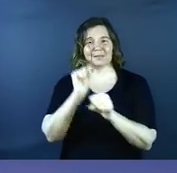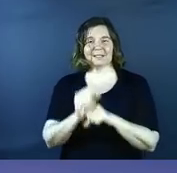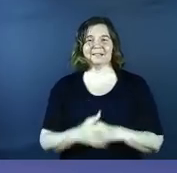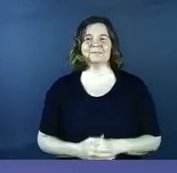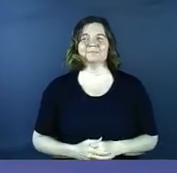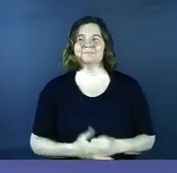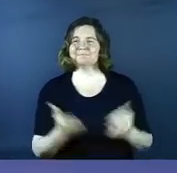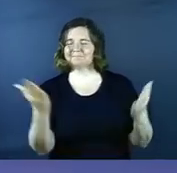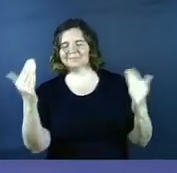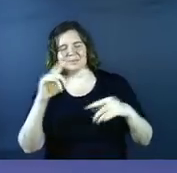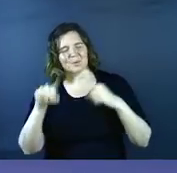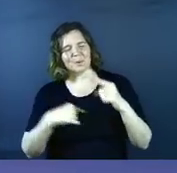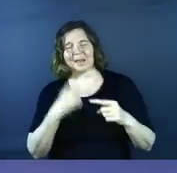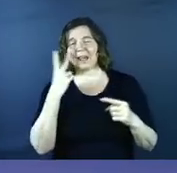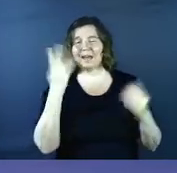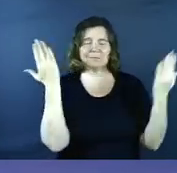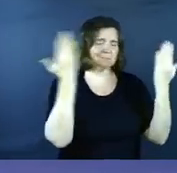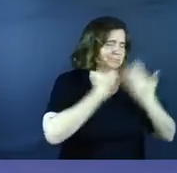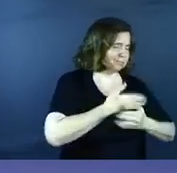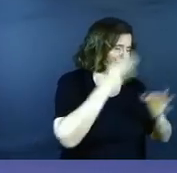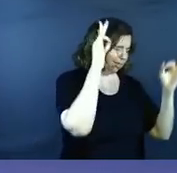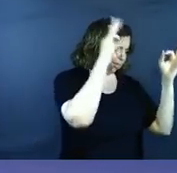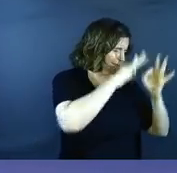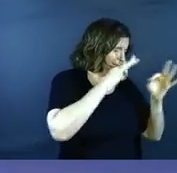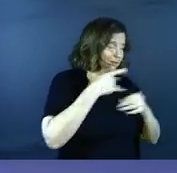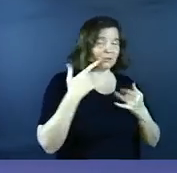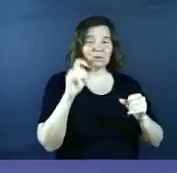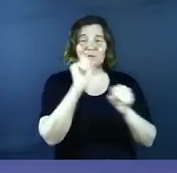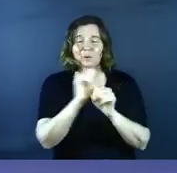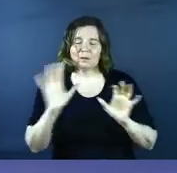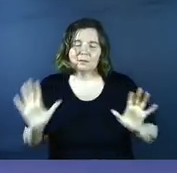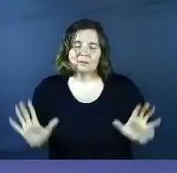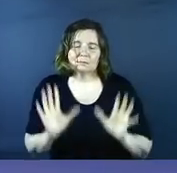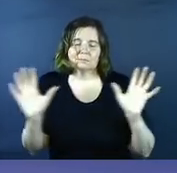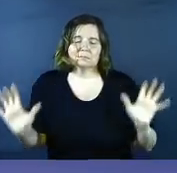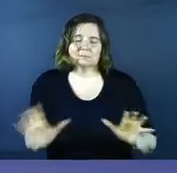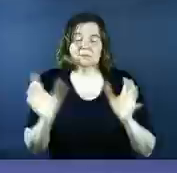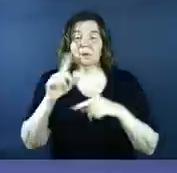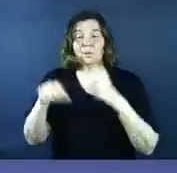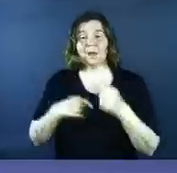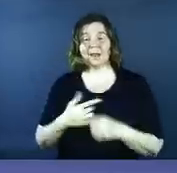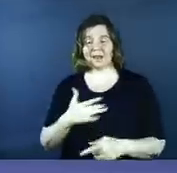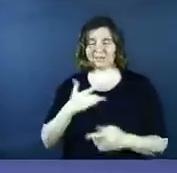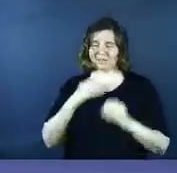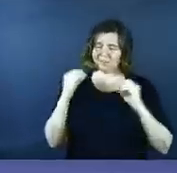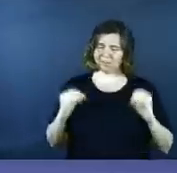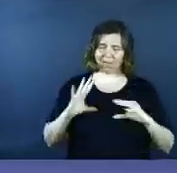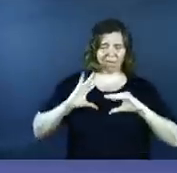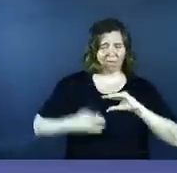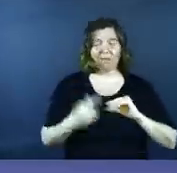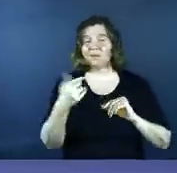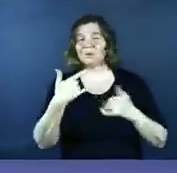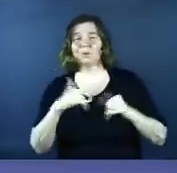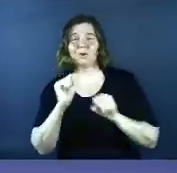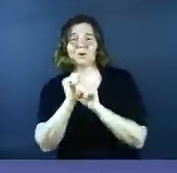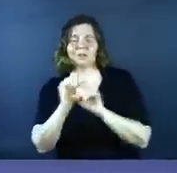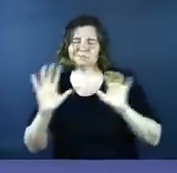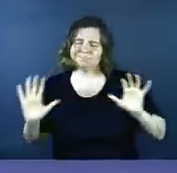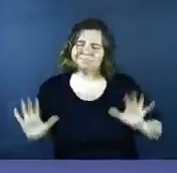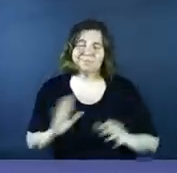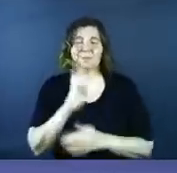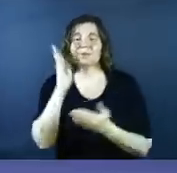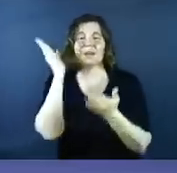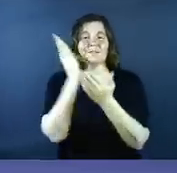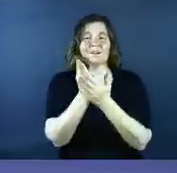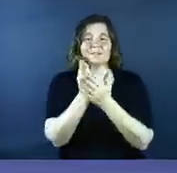You never stop working. Come on. Even when I don't see it, you're working. Even when I don't feel it, you're